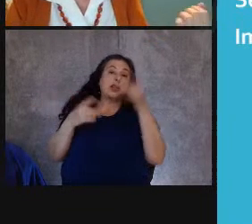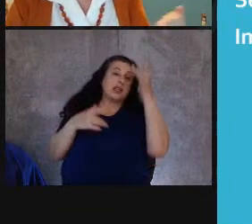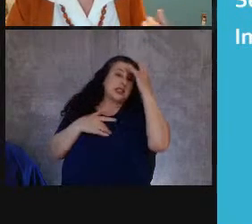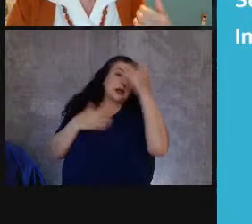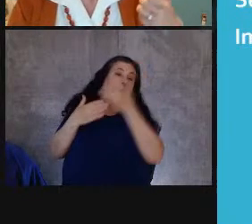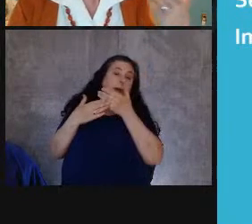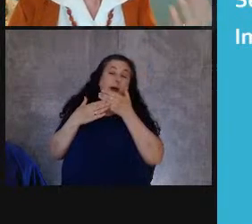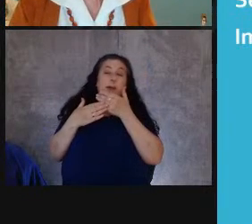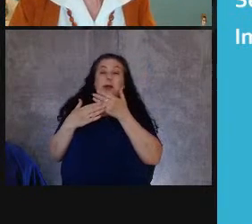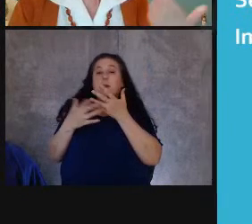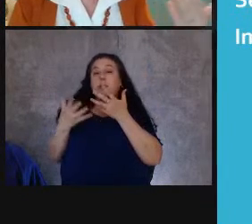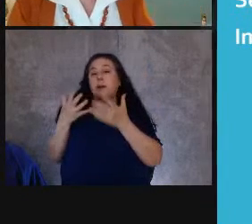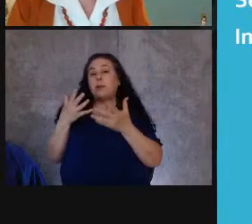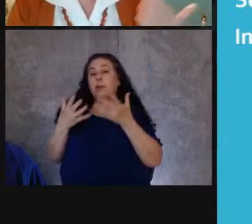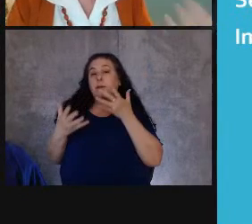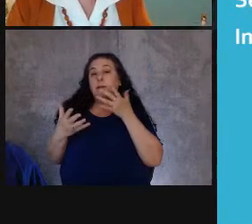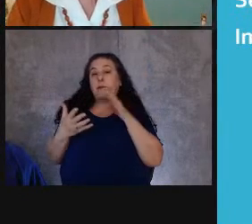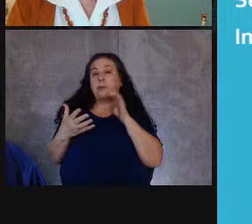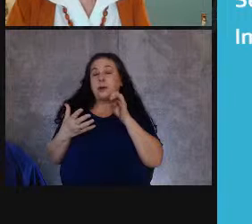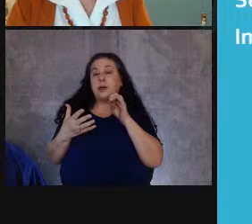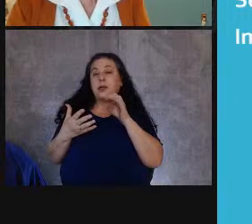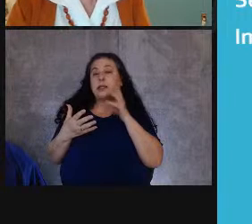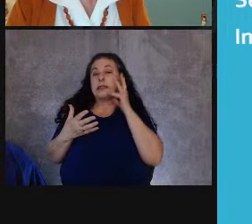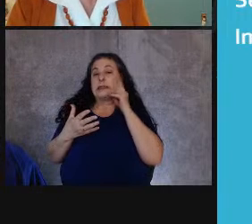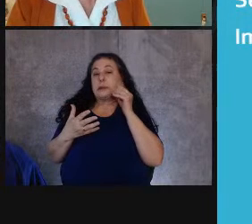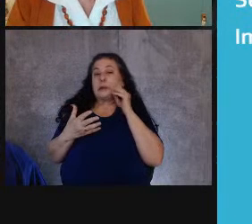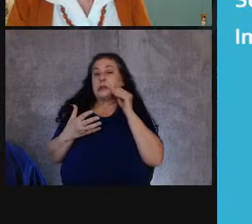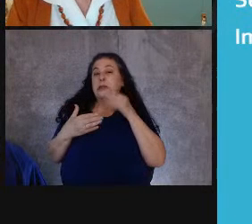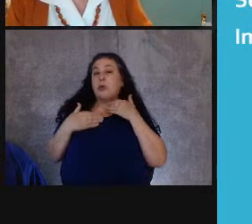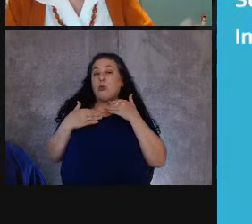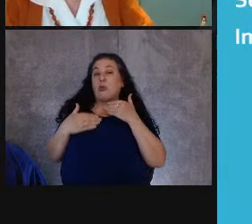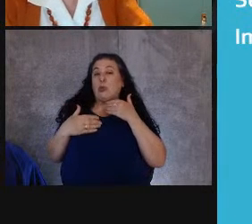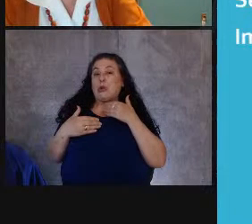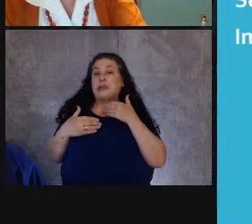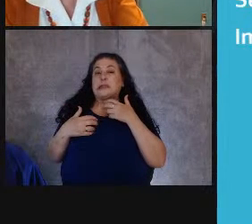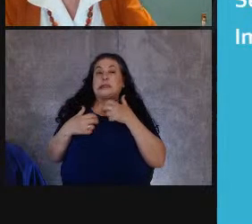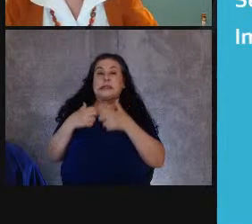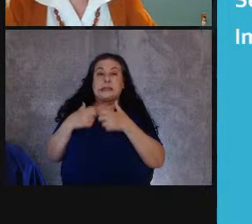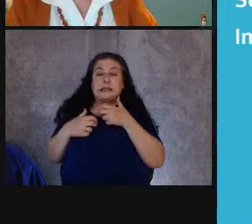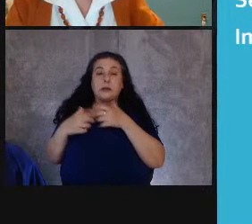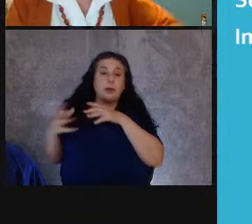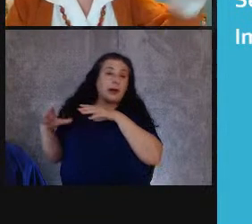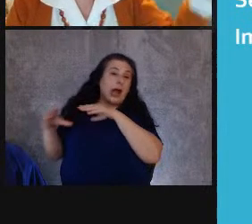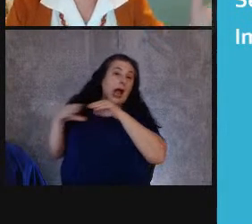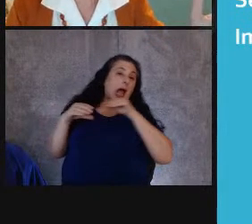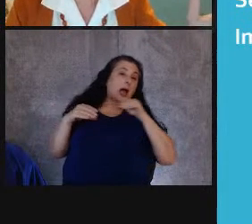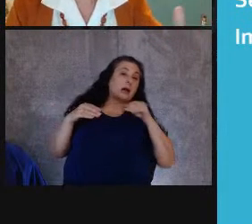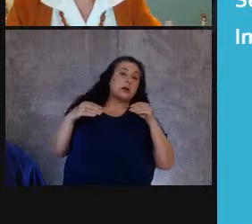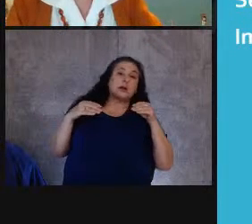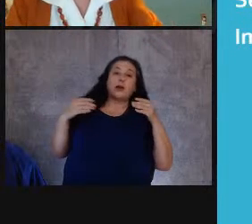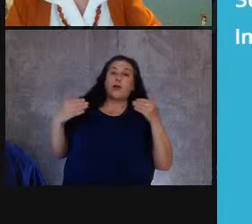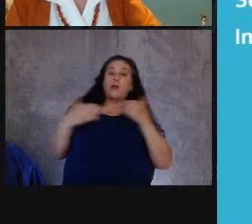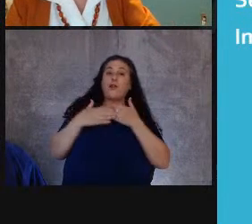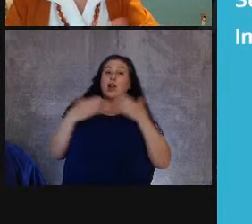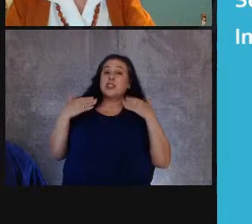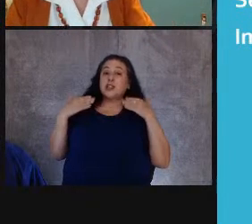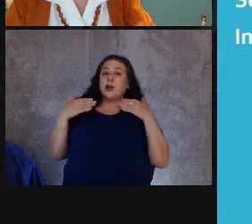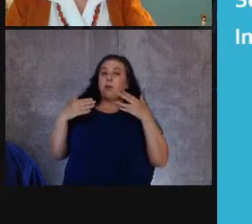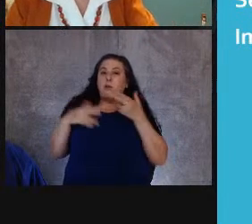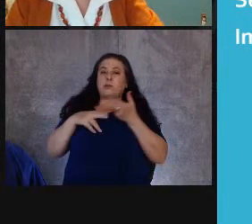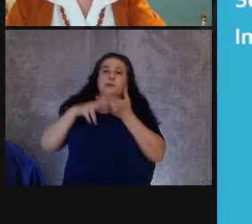baby, a baby who might be experiencing some respiratory distress, if we can bring them out and put them in the fresh air in a hammock,